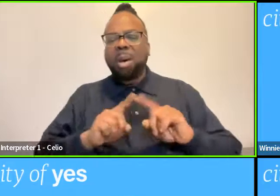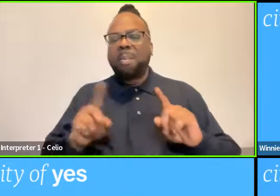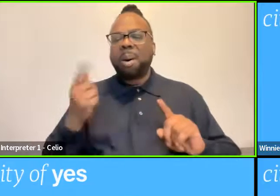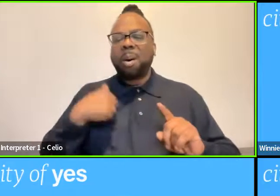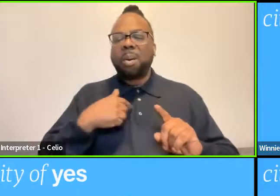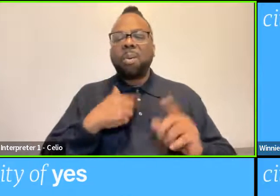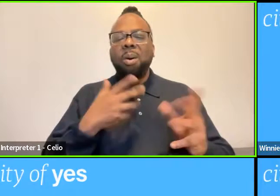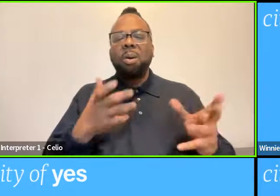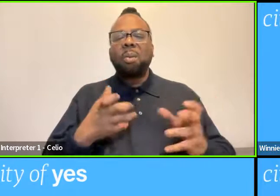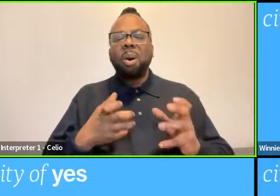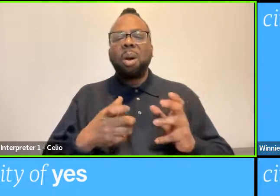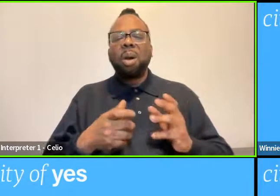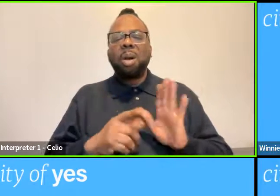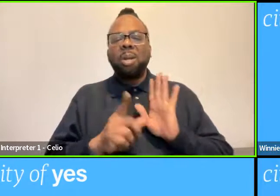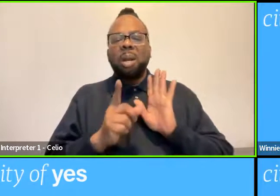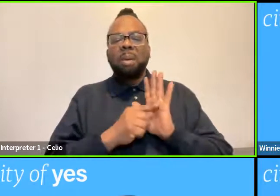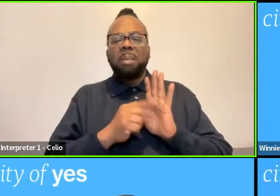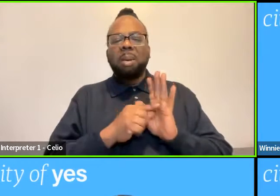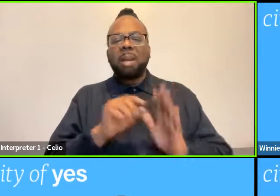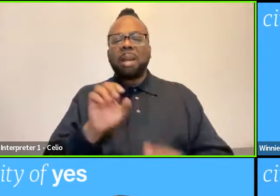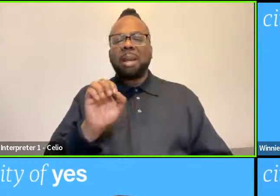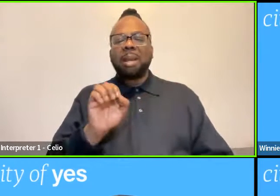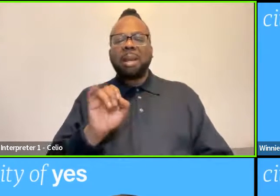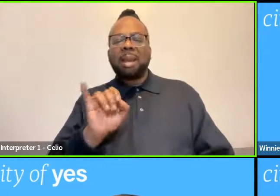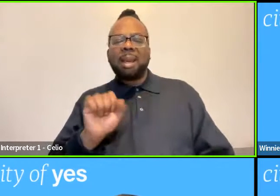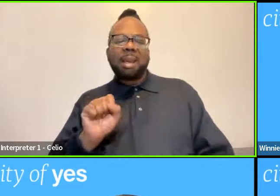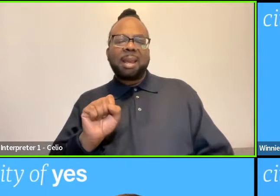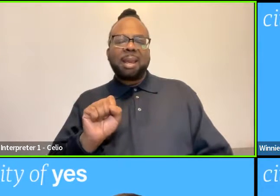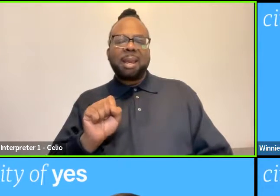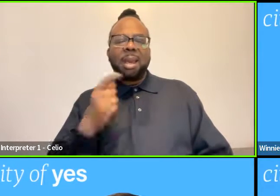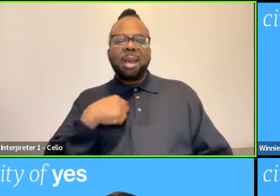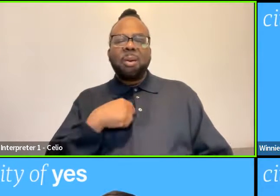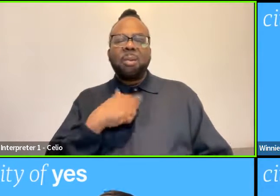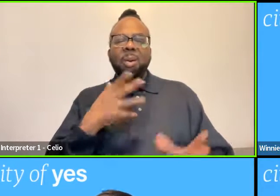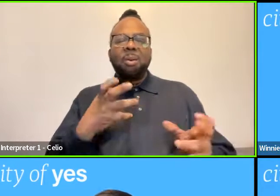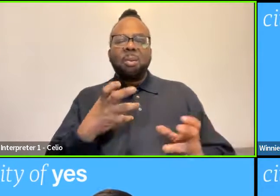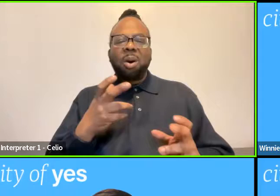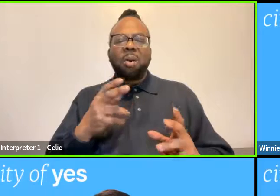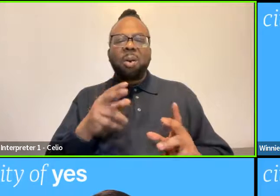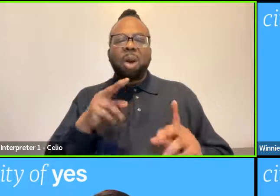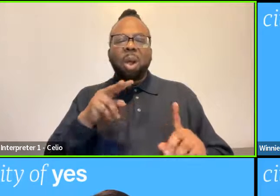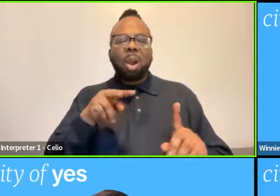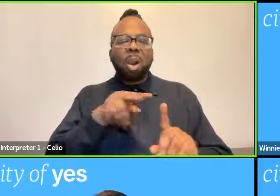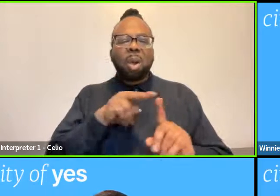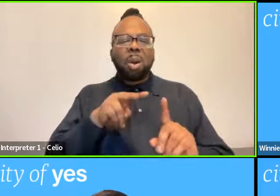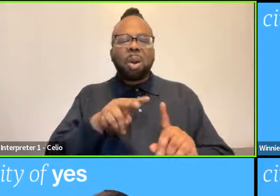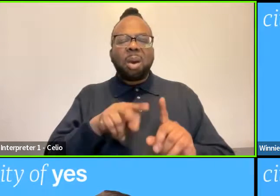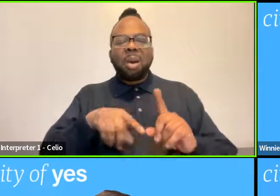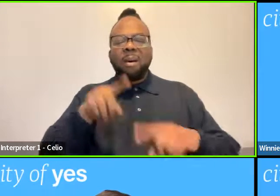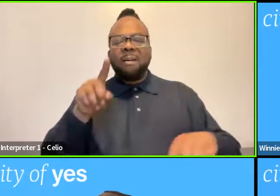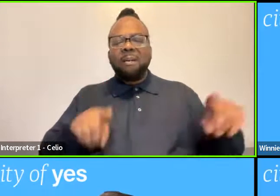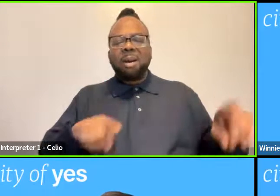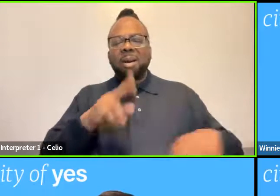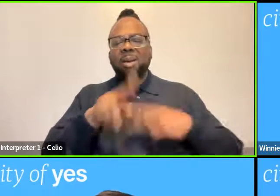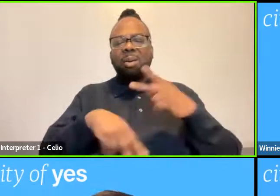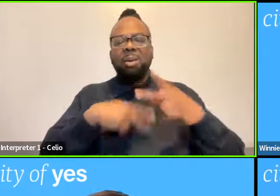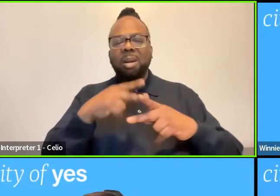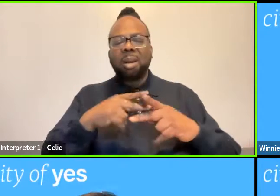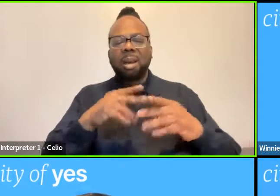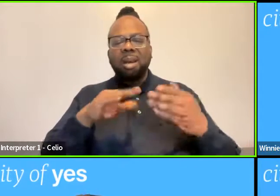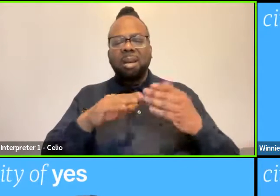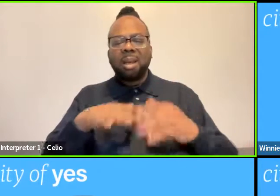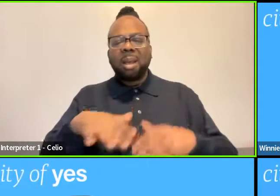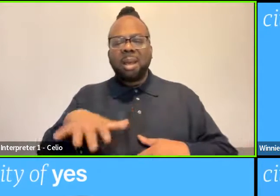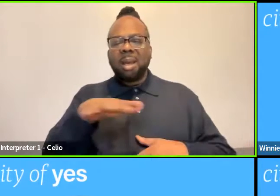to publish that EIS. I should say we are also looking at it across many different types of neighborhoods,